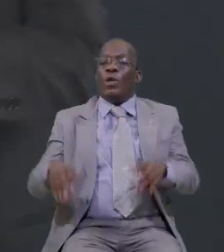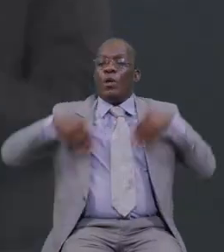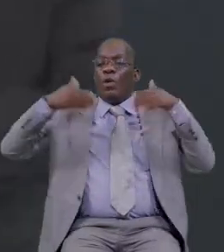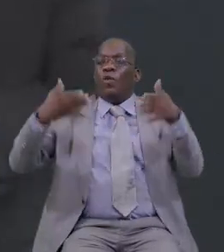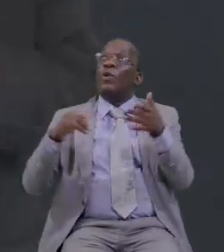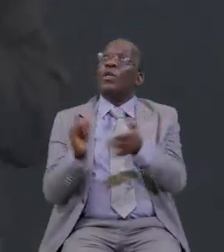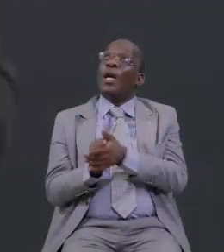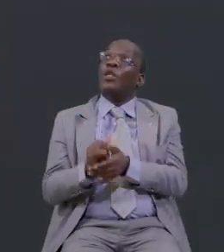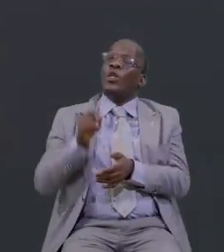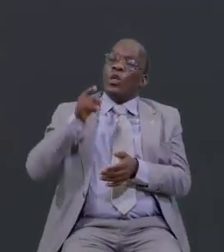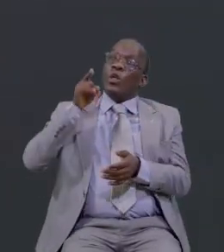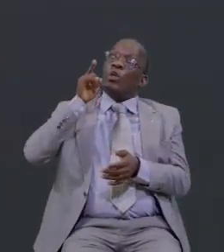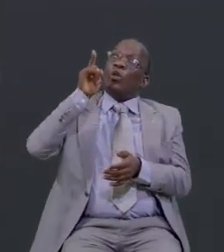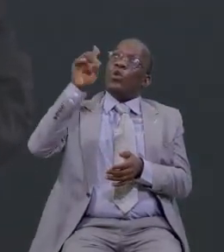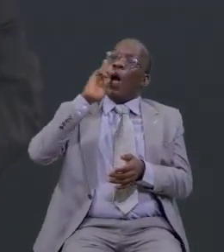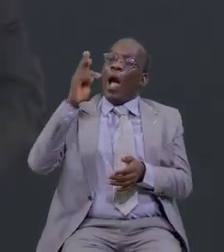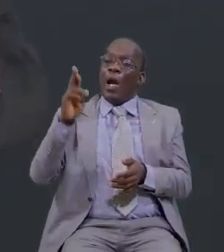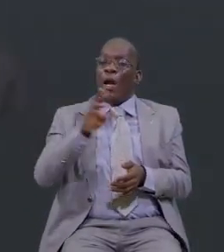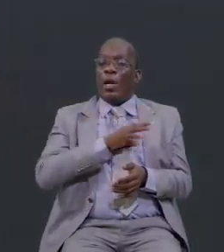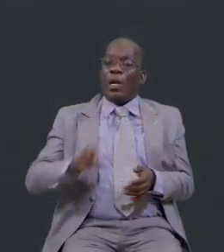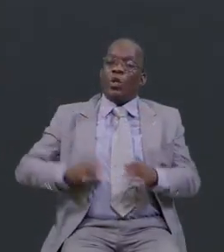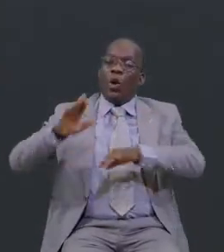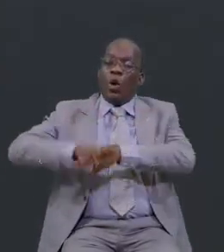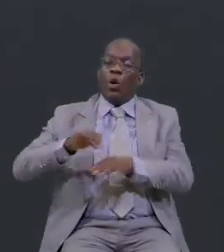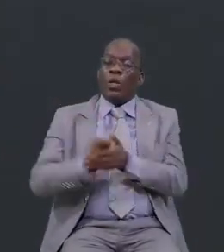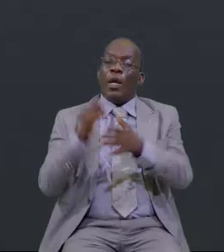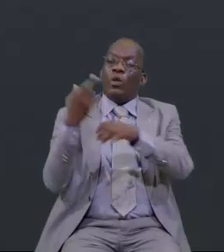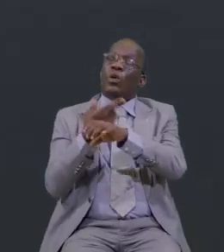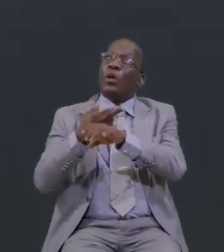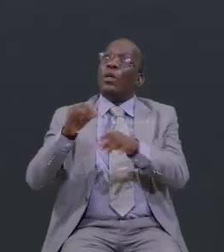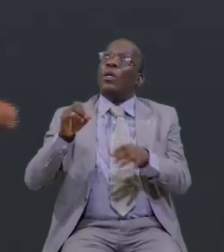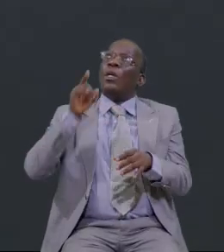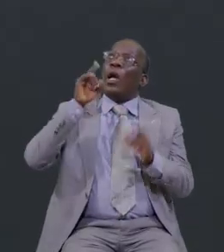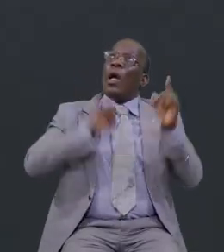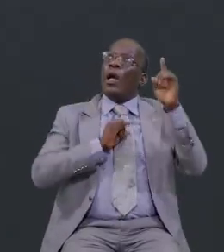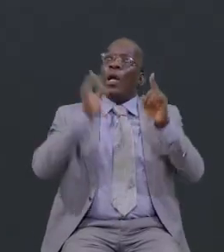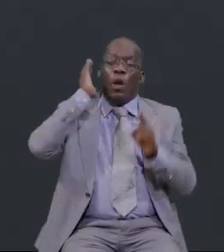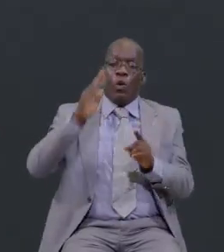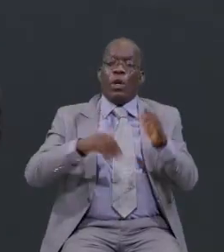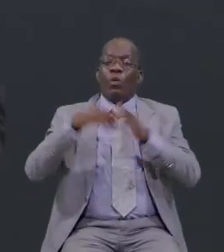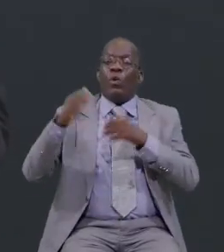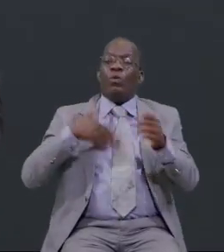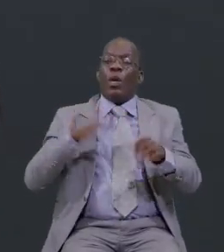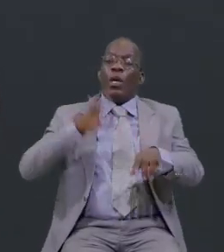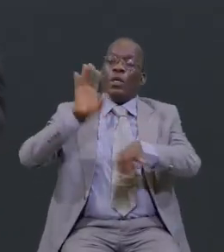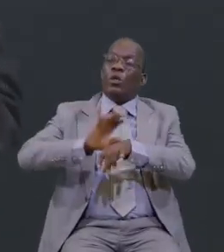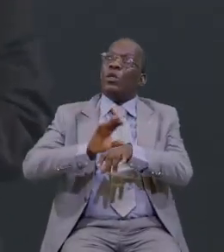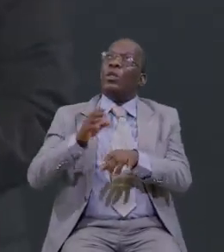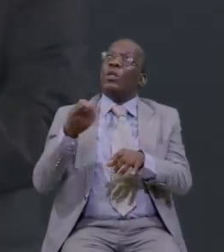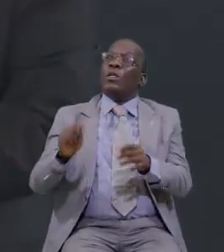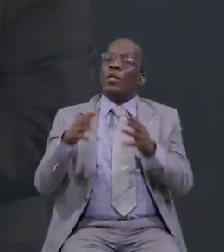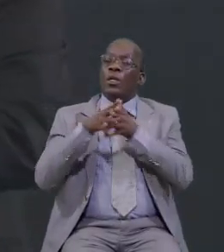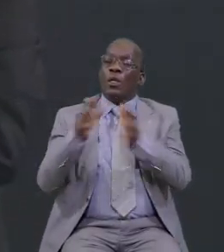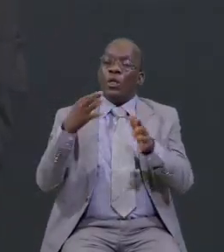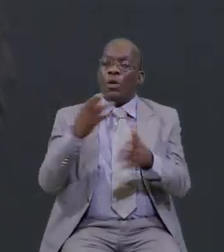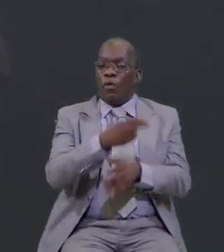that rock, I will build my church, and the gates of hell shall not prevail against it.